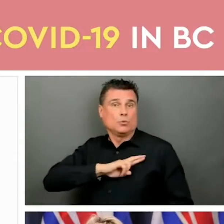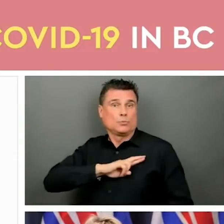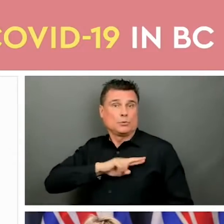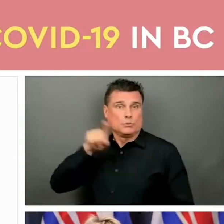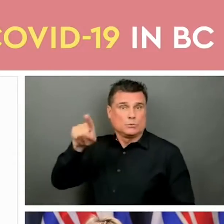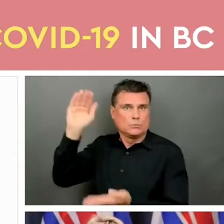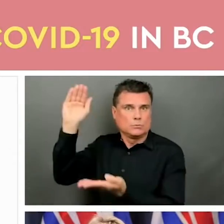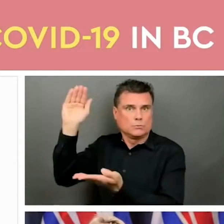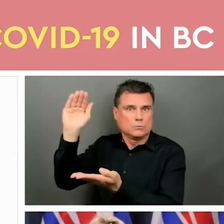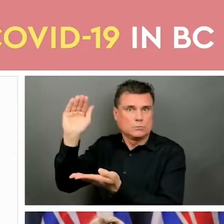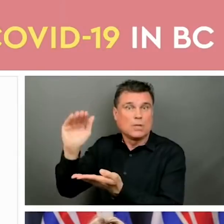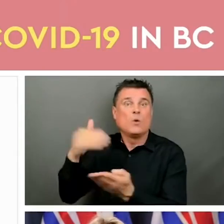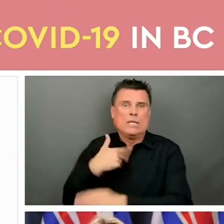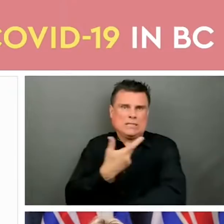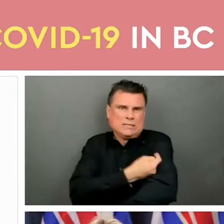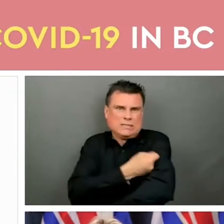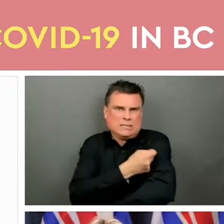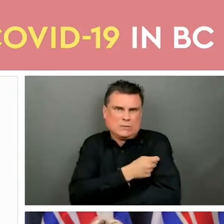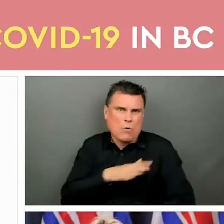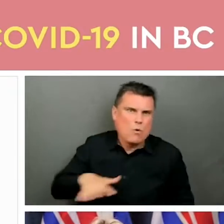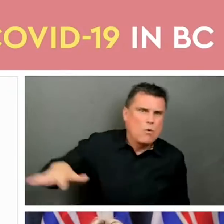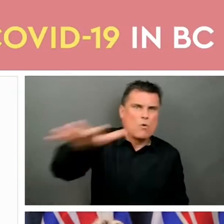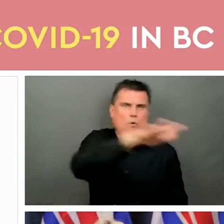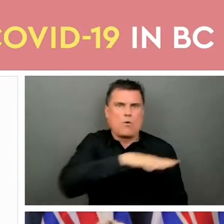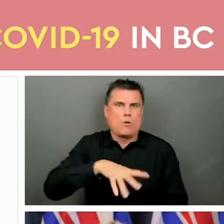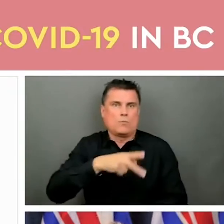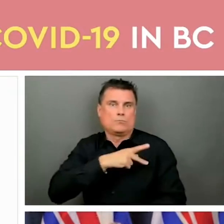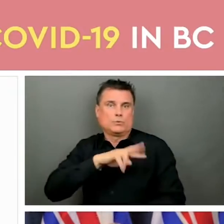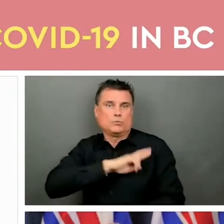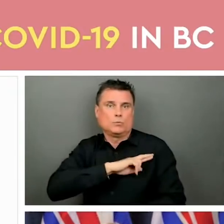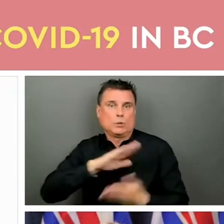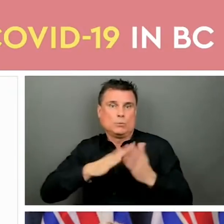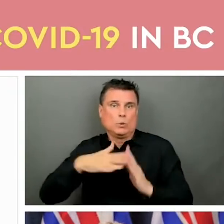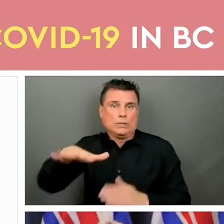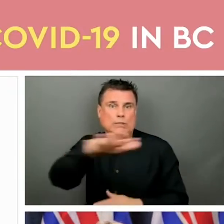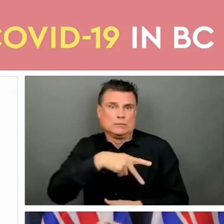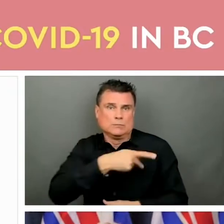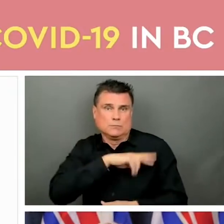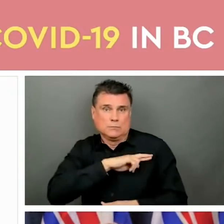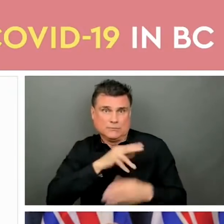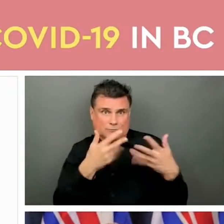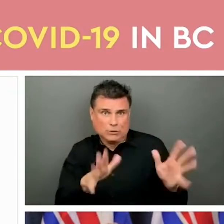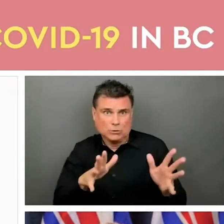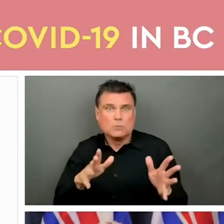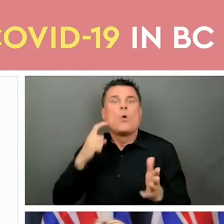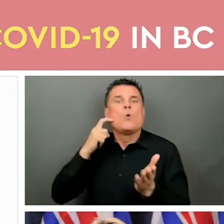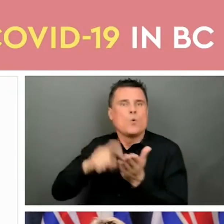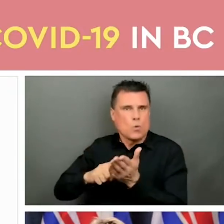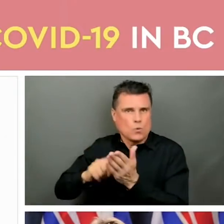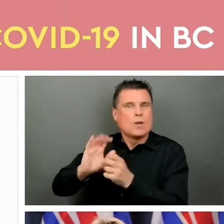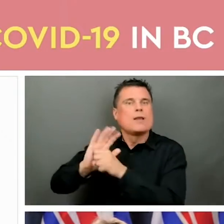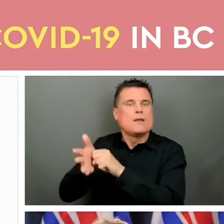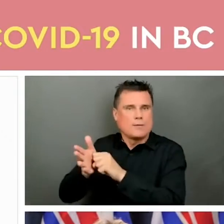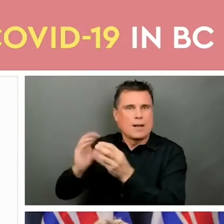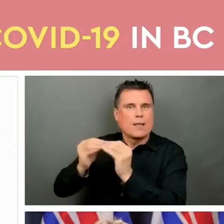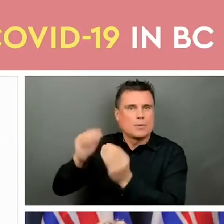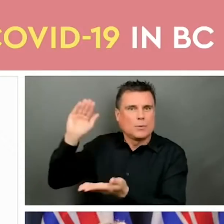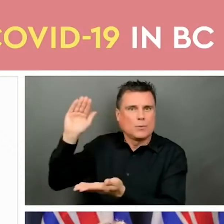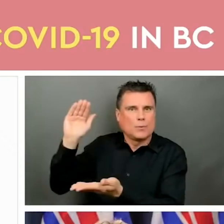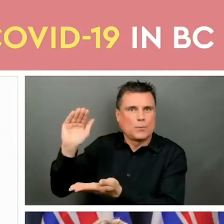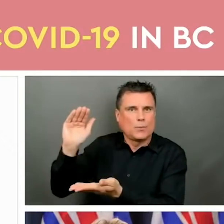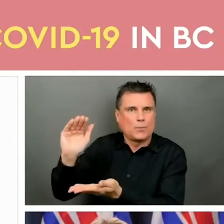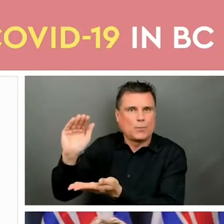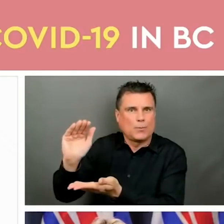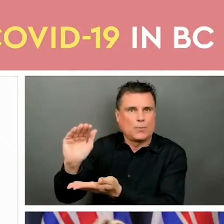takes some weeks for the immunization program to catch up with each age group. We're now close to 90% of people over age 90 who